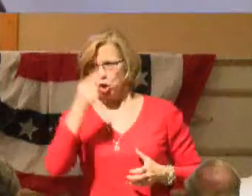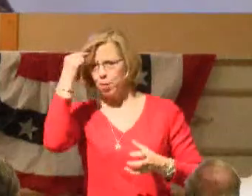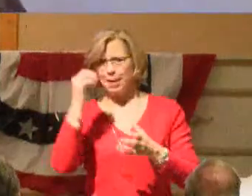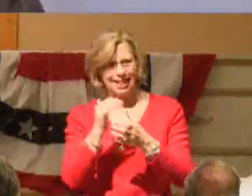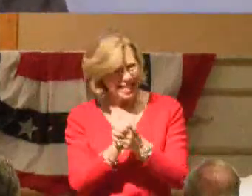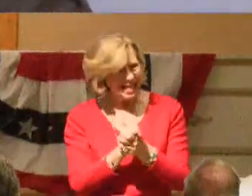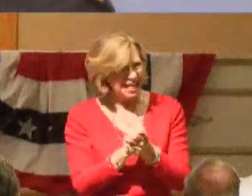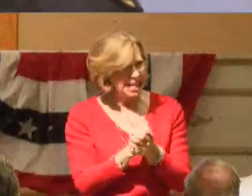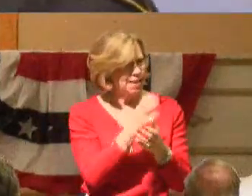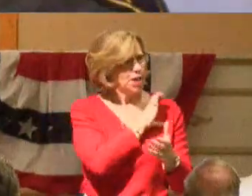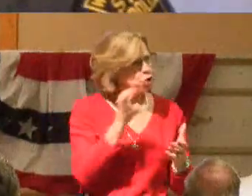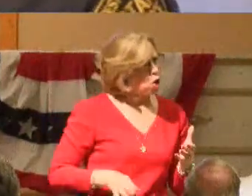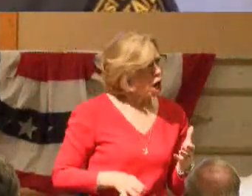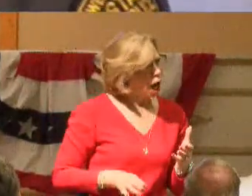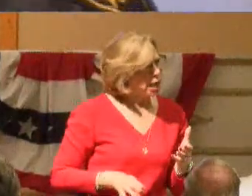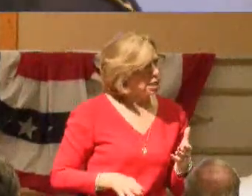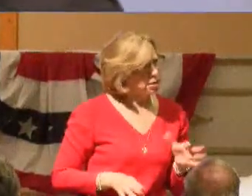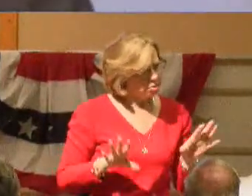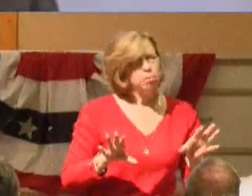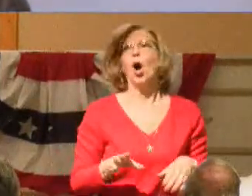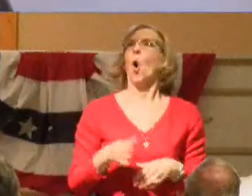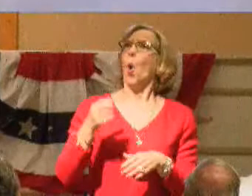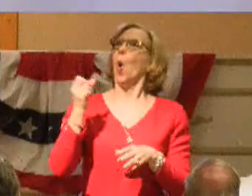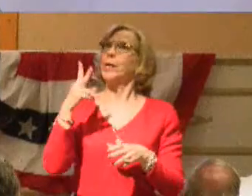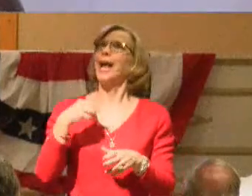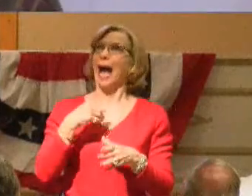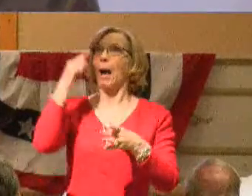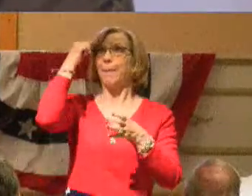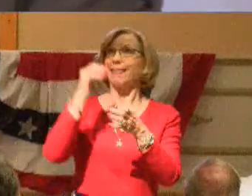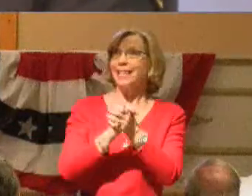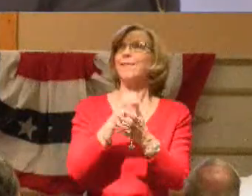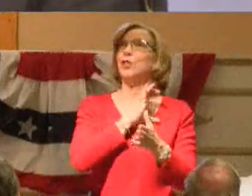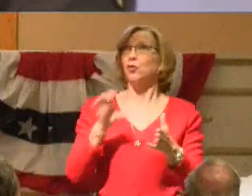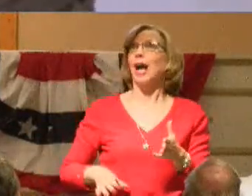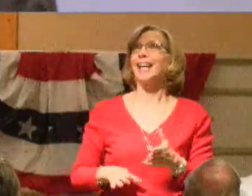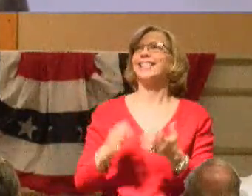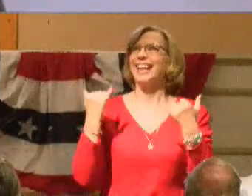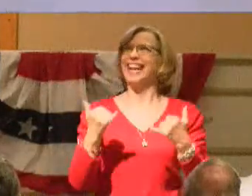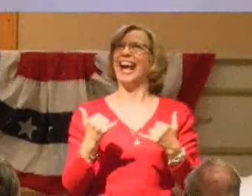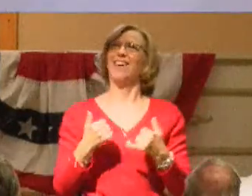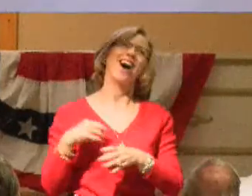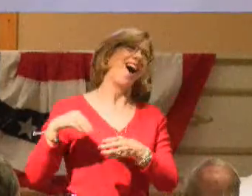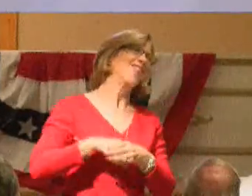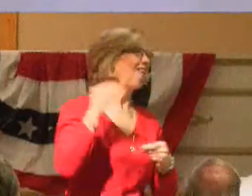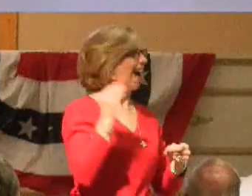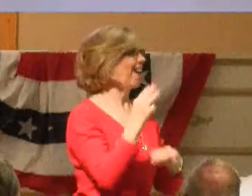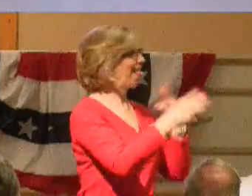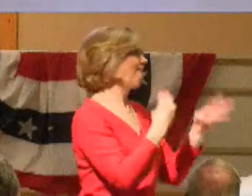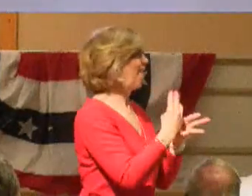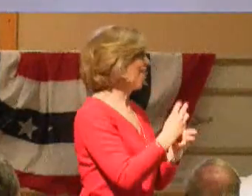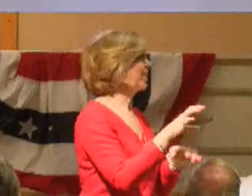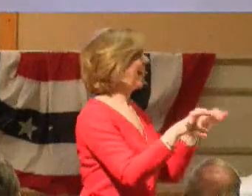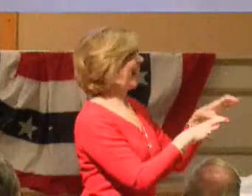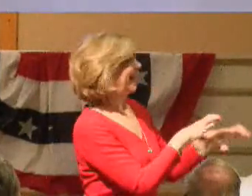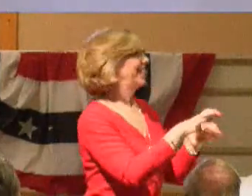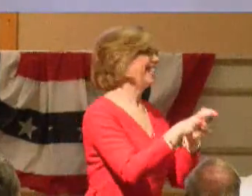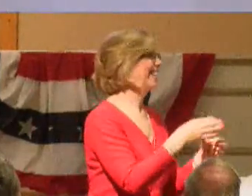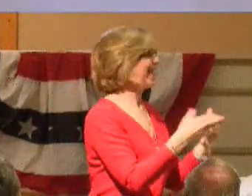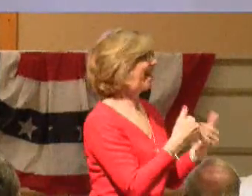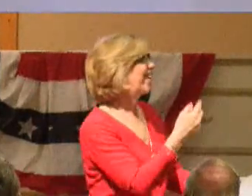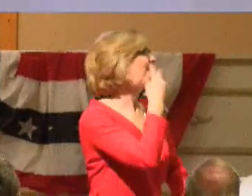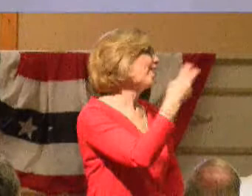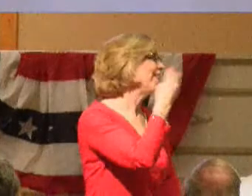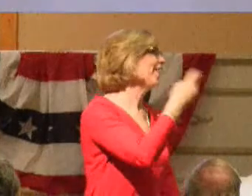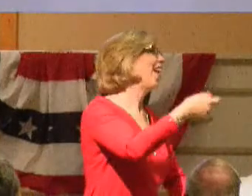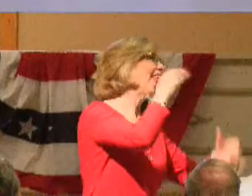this liberty as an occasion to go out and satisfy the flesh, knowing that God's going to forgive him? Can a person continue to seek the things of the world